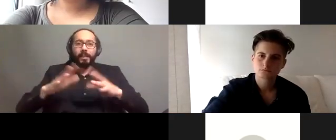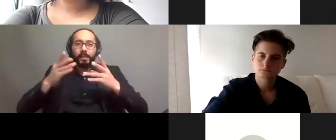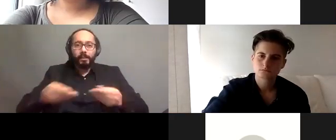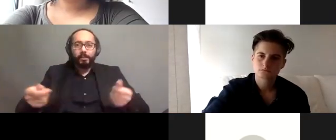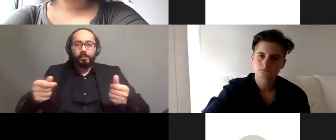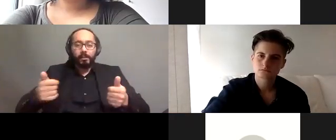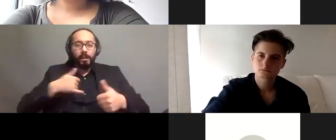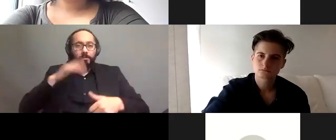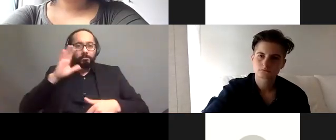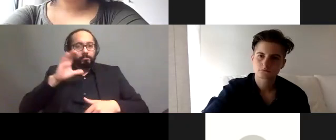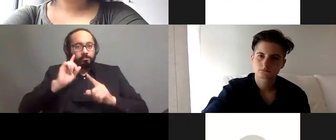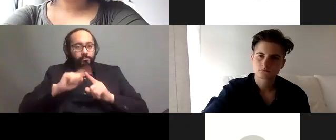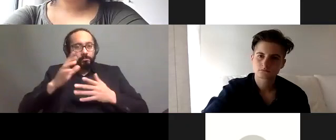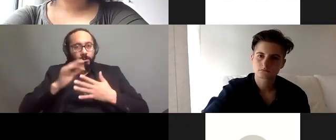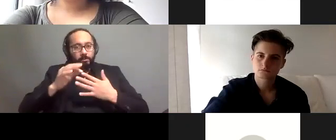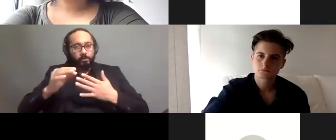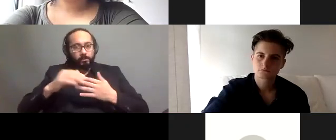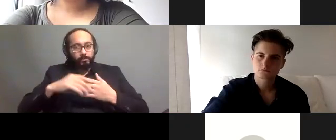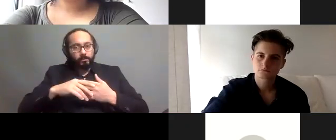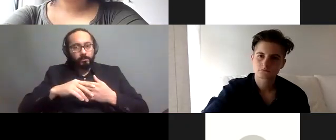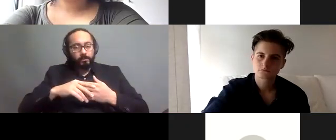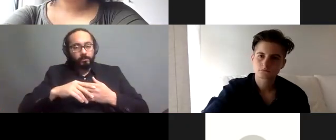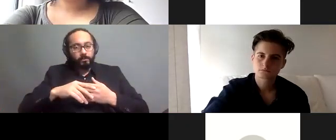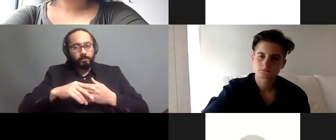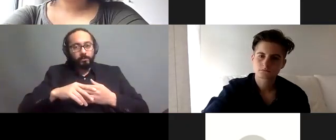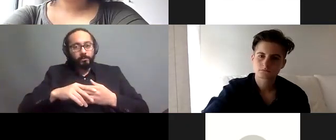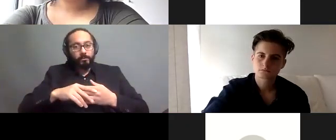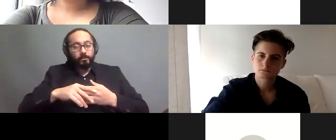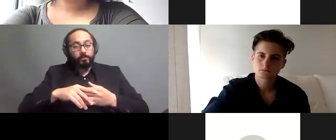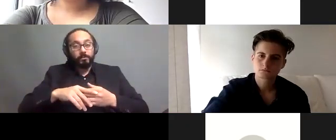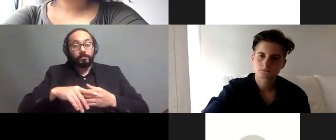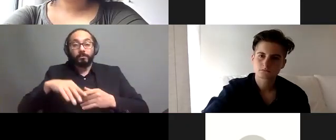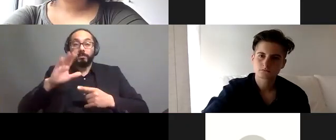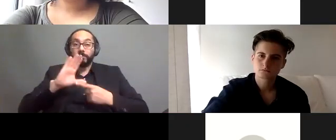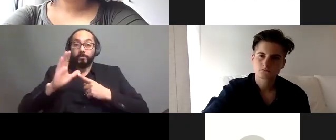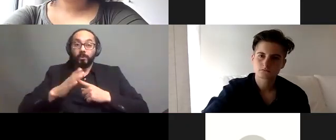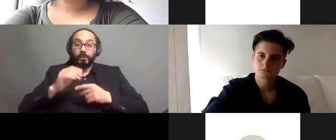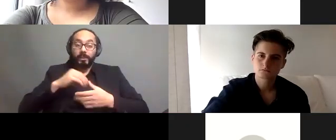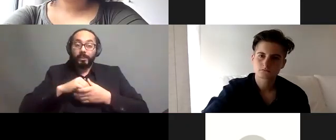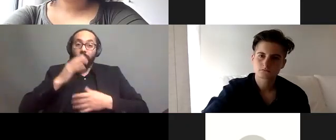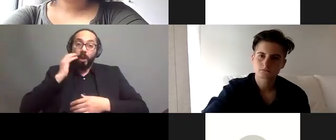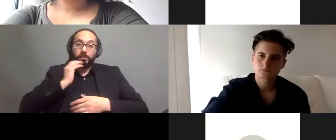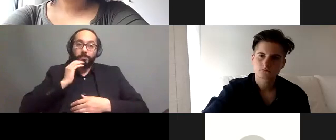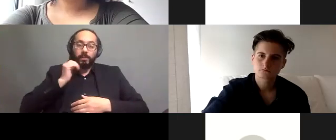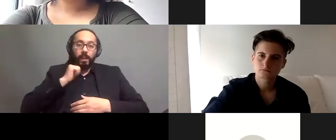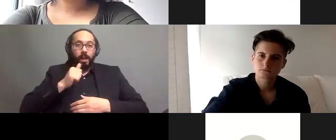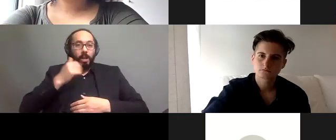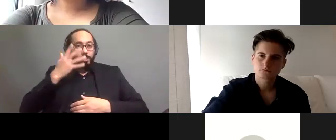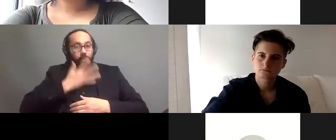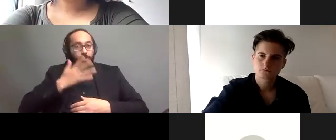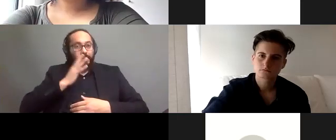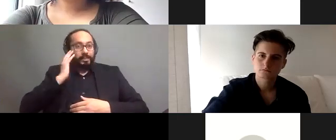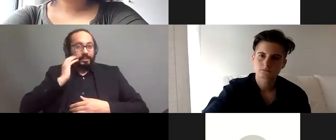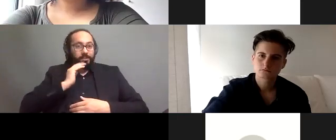options. And I mean, culturally, in the hospital, I do not look or present as part Indigenous whatsoever. I'm